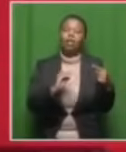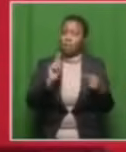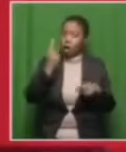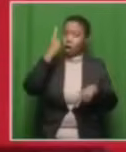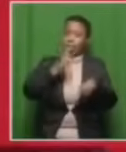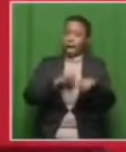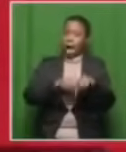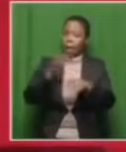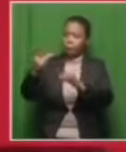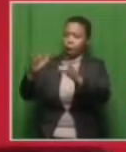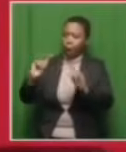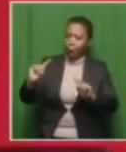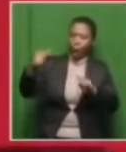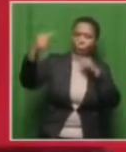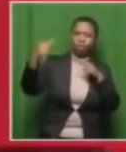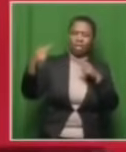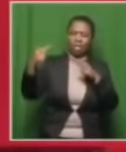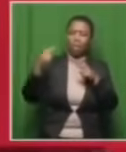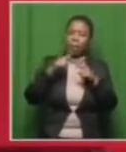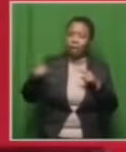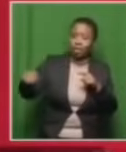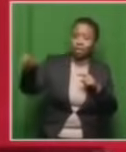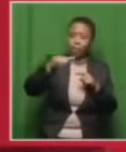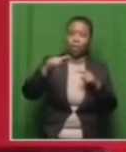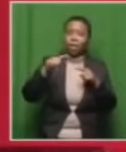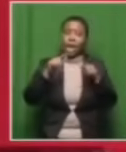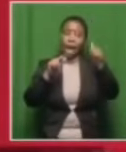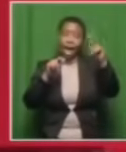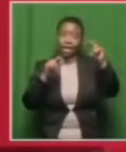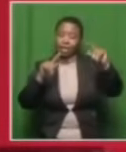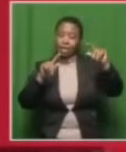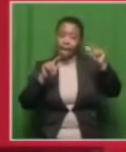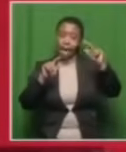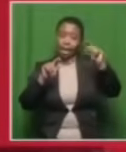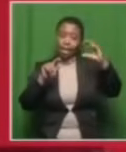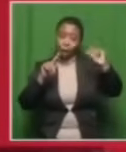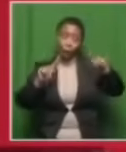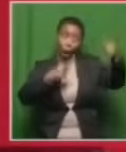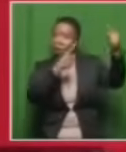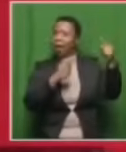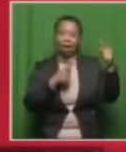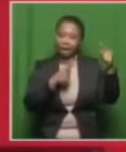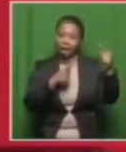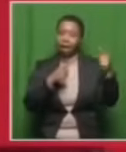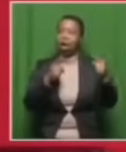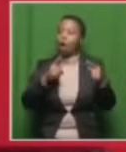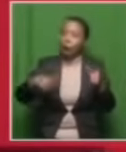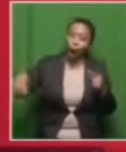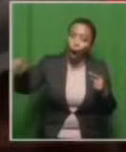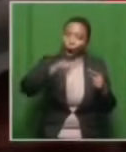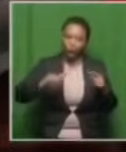Opposition parties who were not opposing the sitting government, all of them, they were opposing